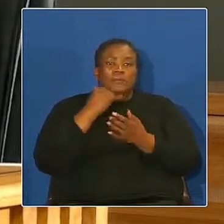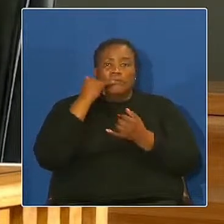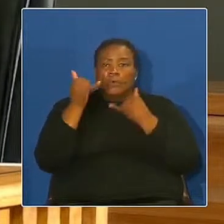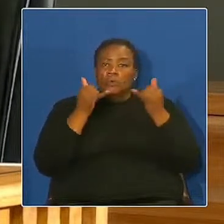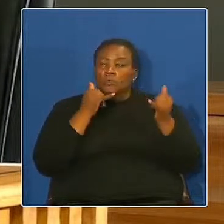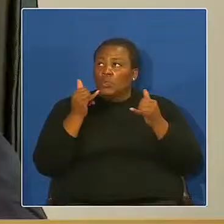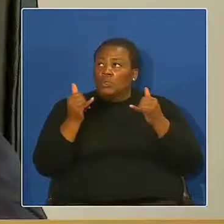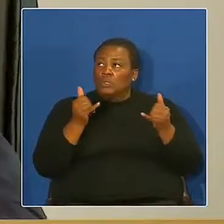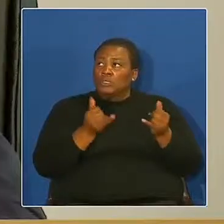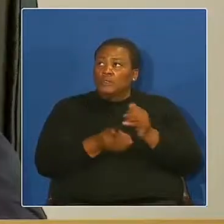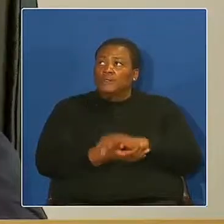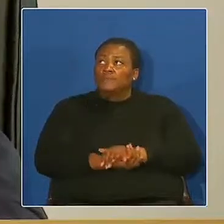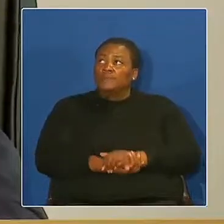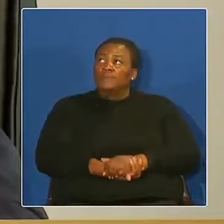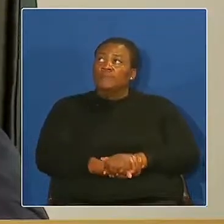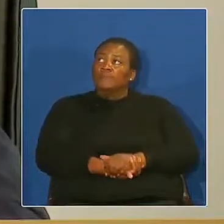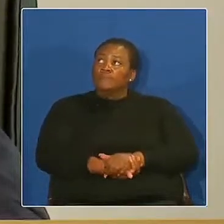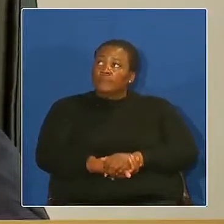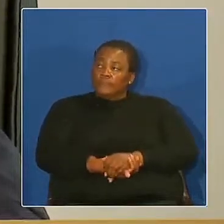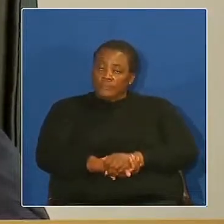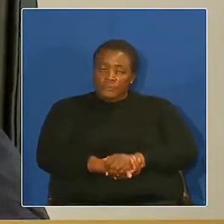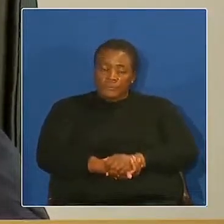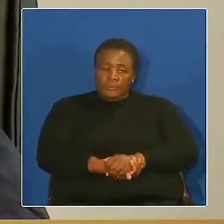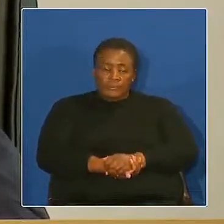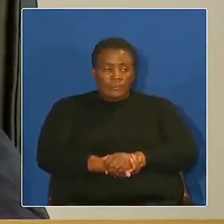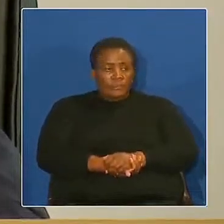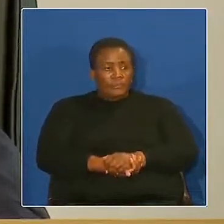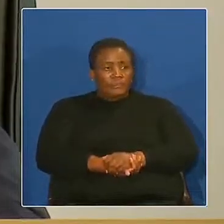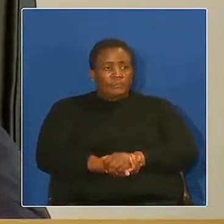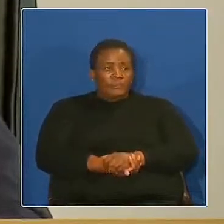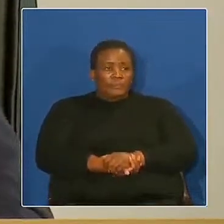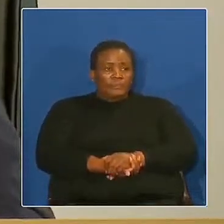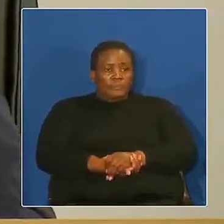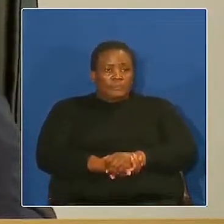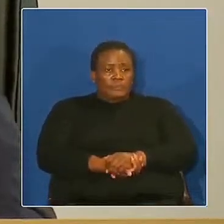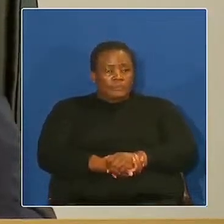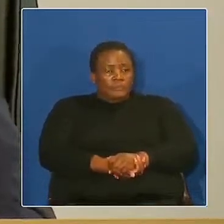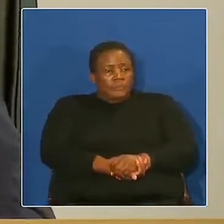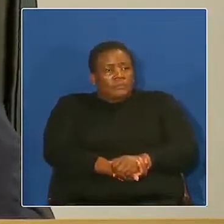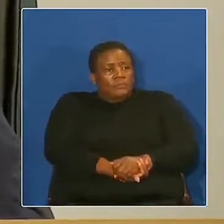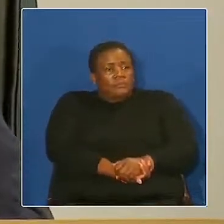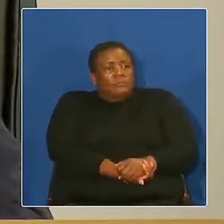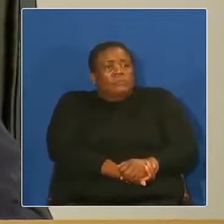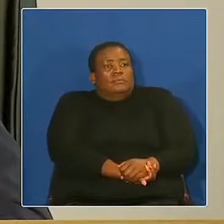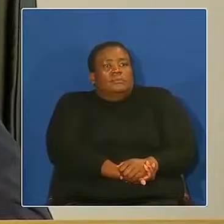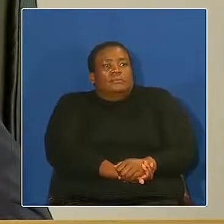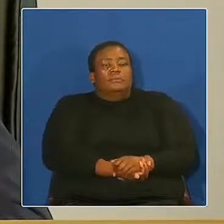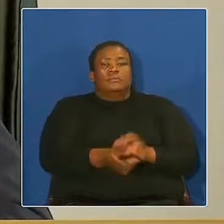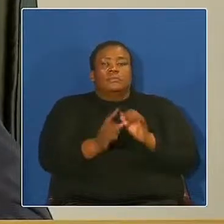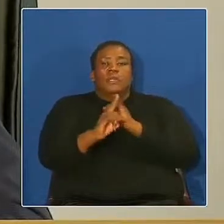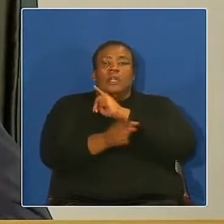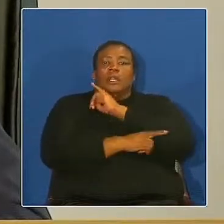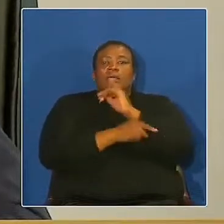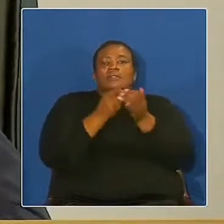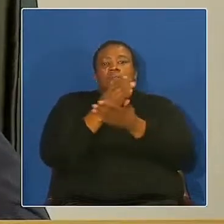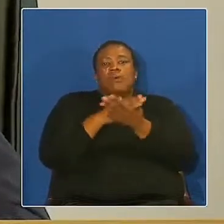we take it from there? Middle of the page. Thank you, Commissioners. Then the last part of page 63